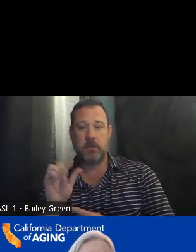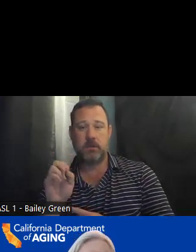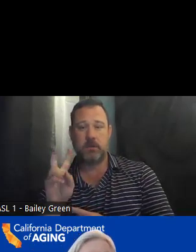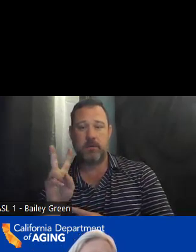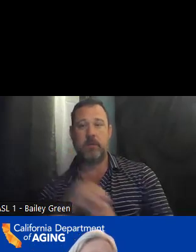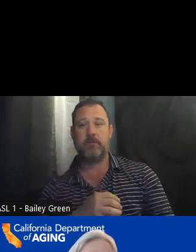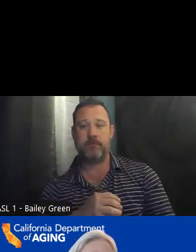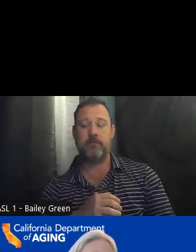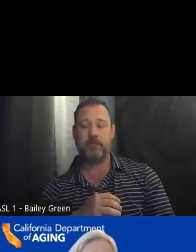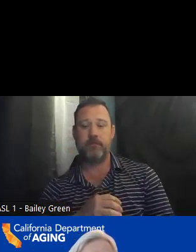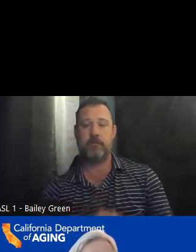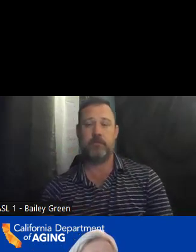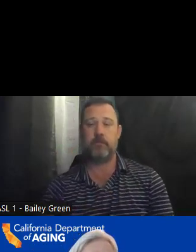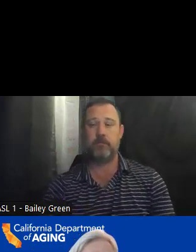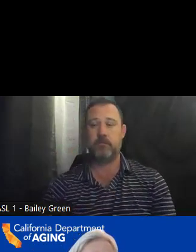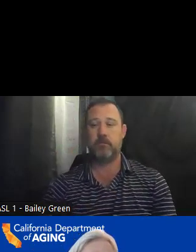aging.ca.gov.